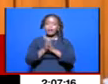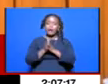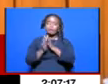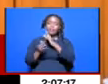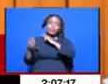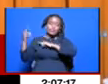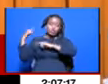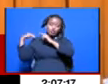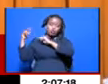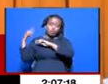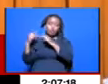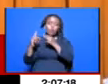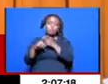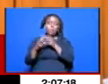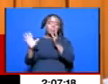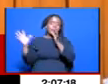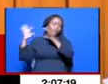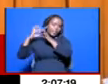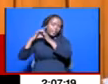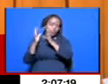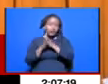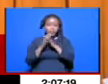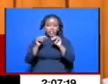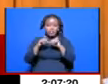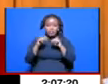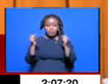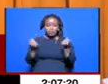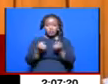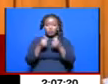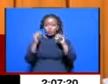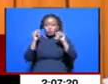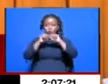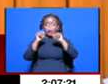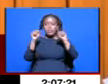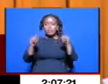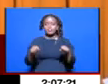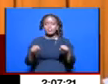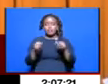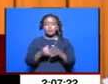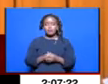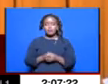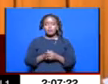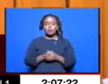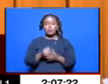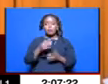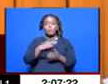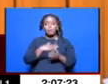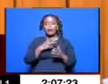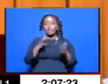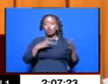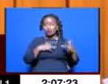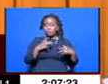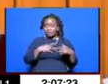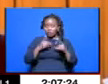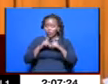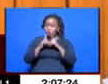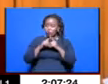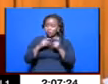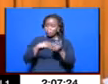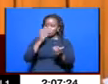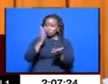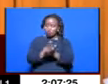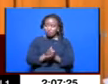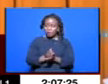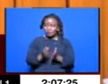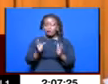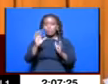cultural, and social systems. My thoughts on this are further fortified by our Constitution, read together